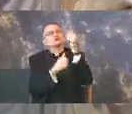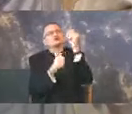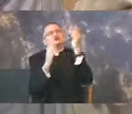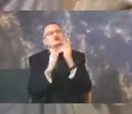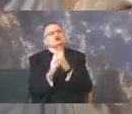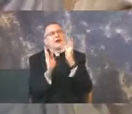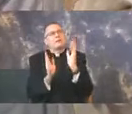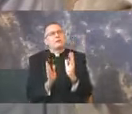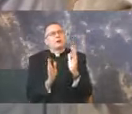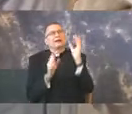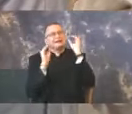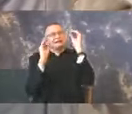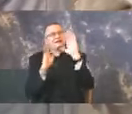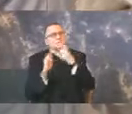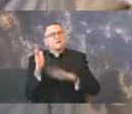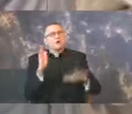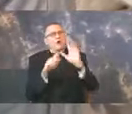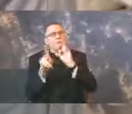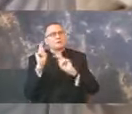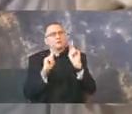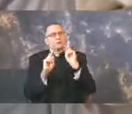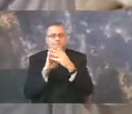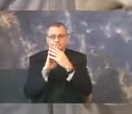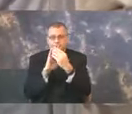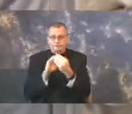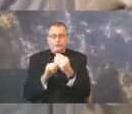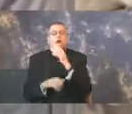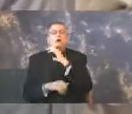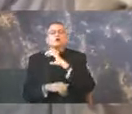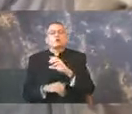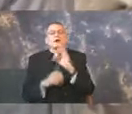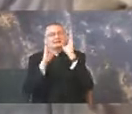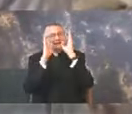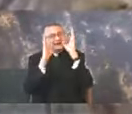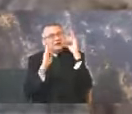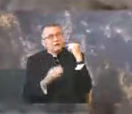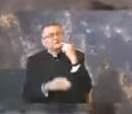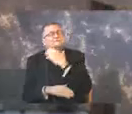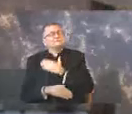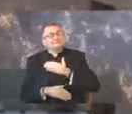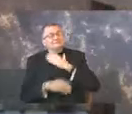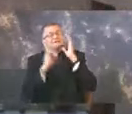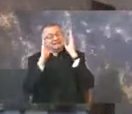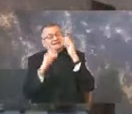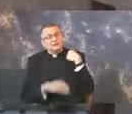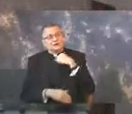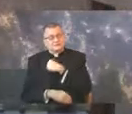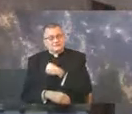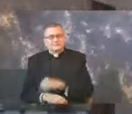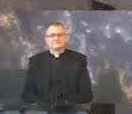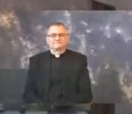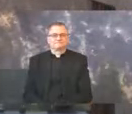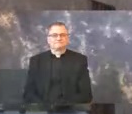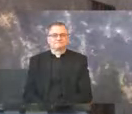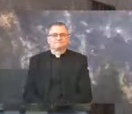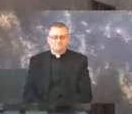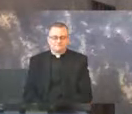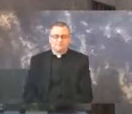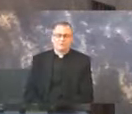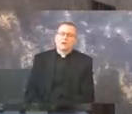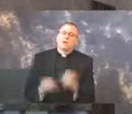all. Christ, hear us. Christ, graciously hear us. May the Lord keep us all in his